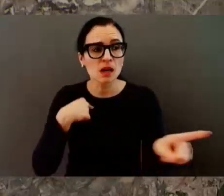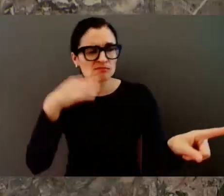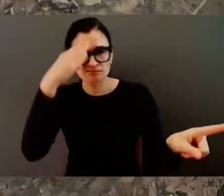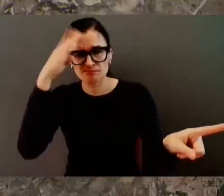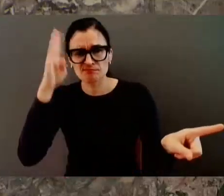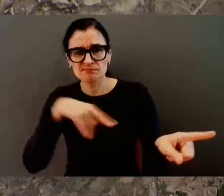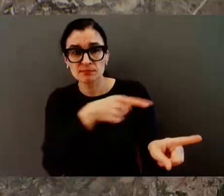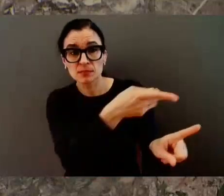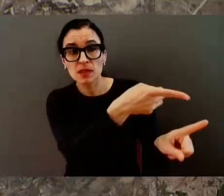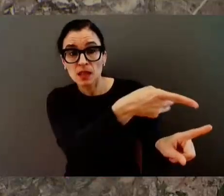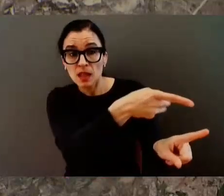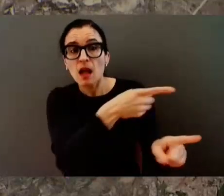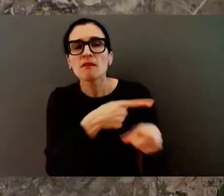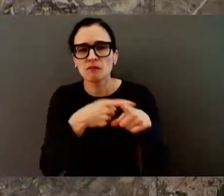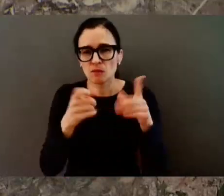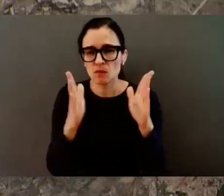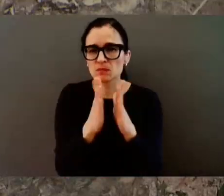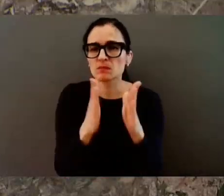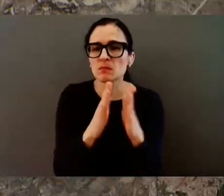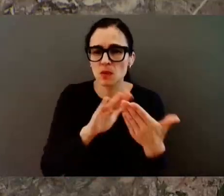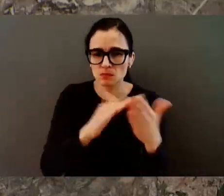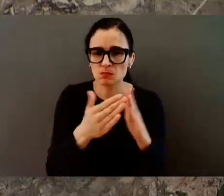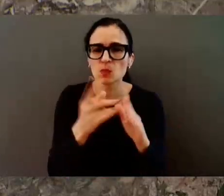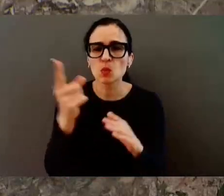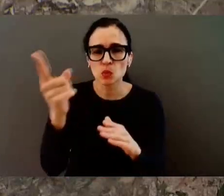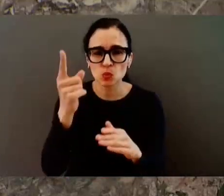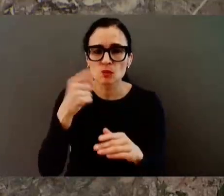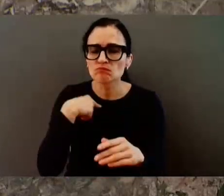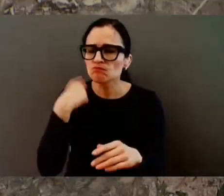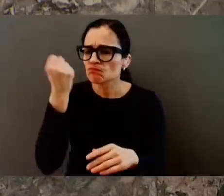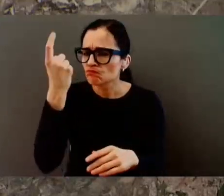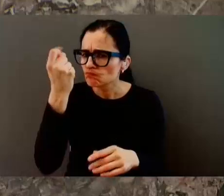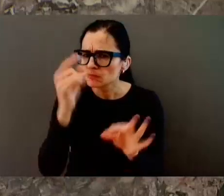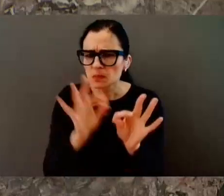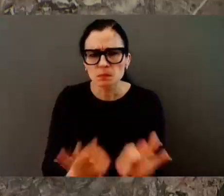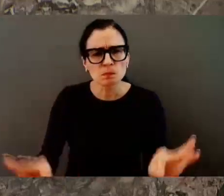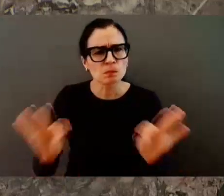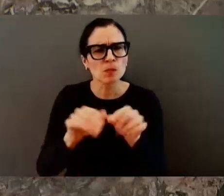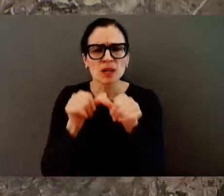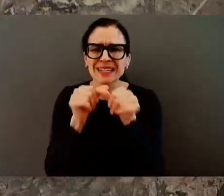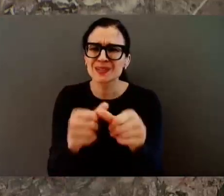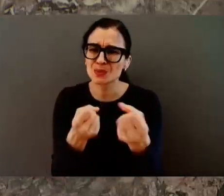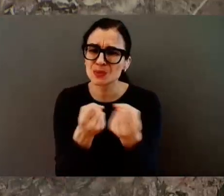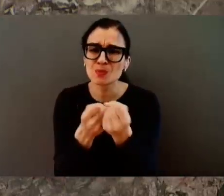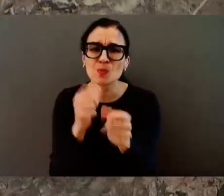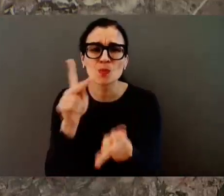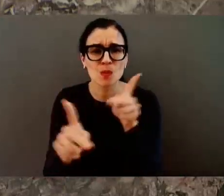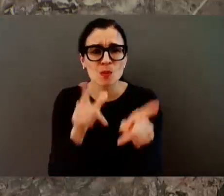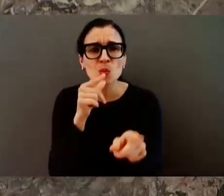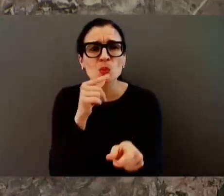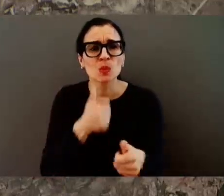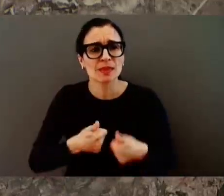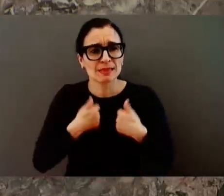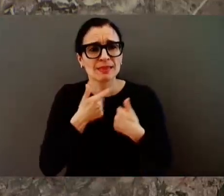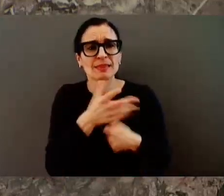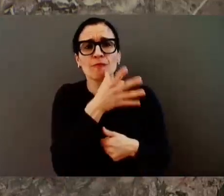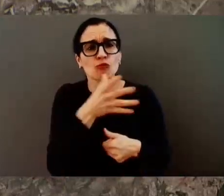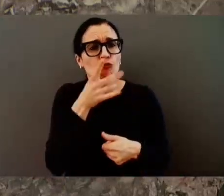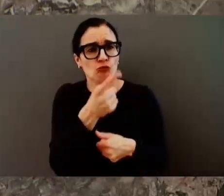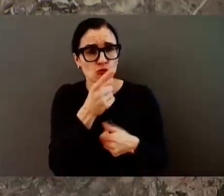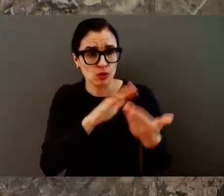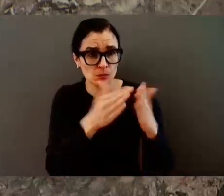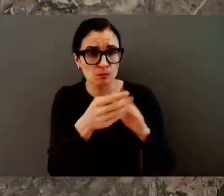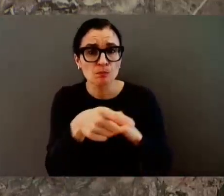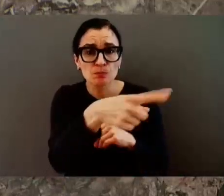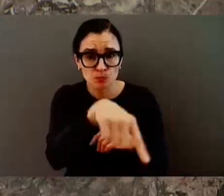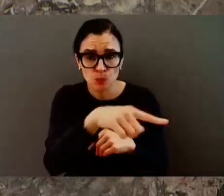just how important it is to continue to support people in rural communities, because the issues of inequity that people face are serious.